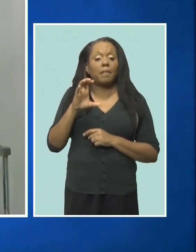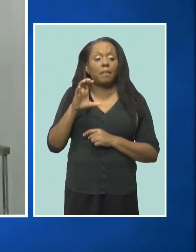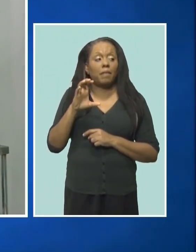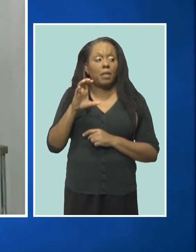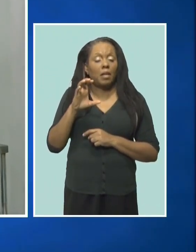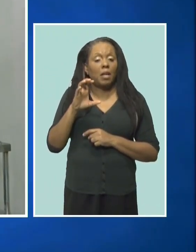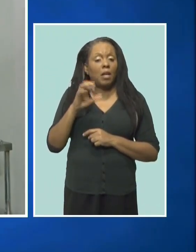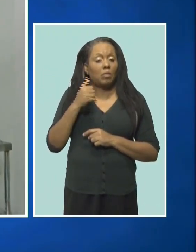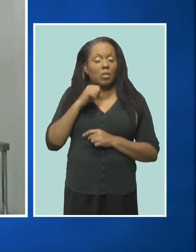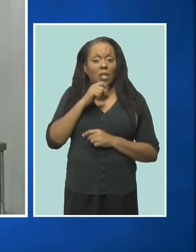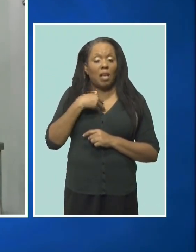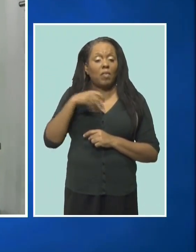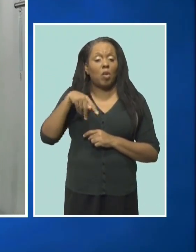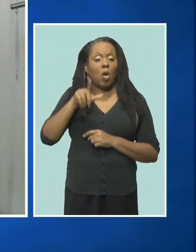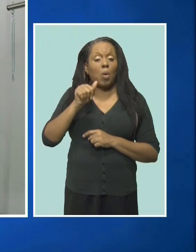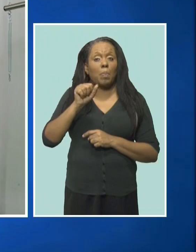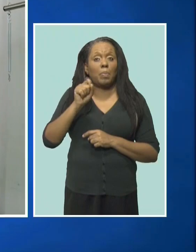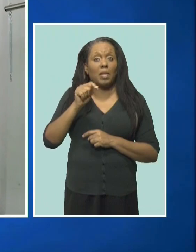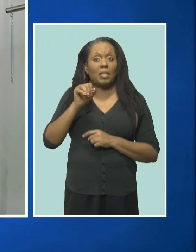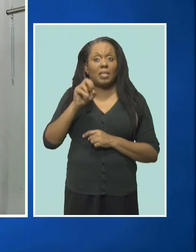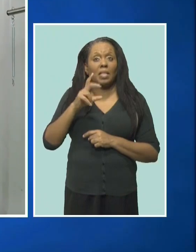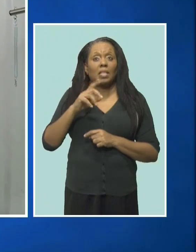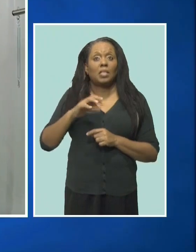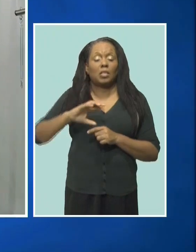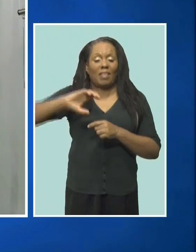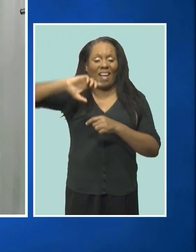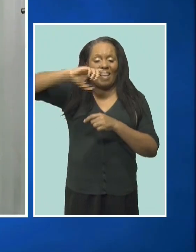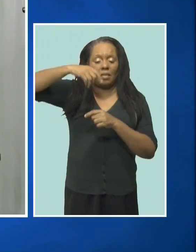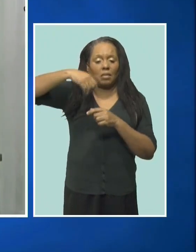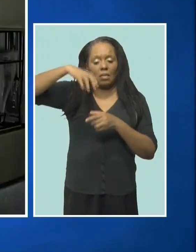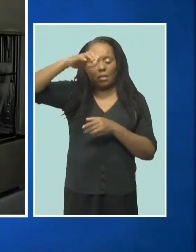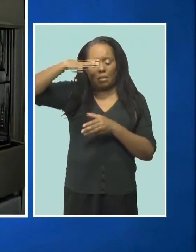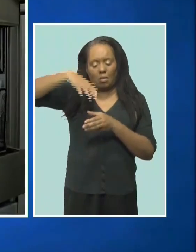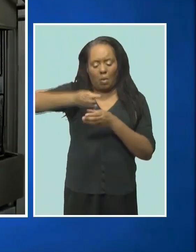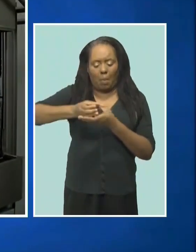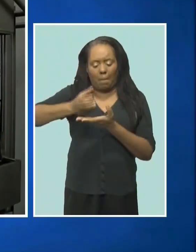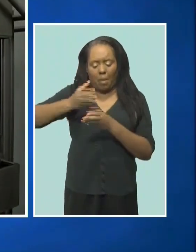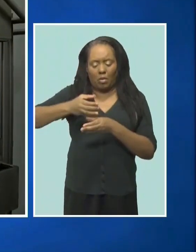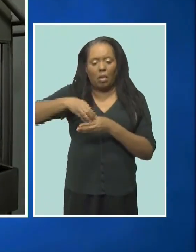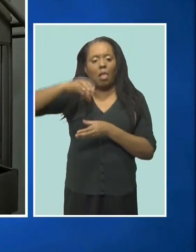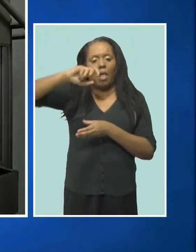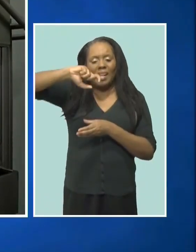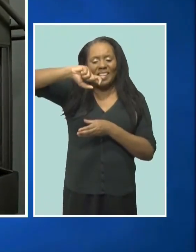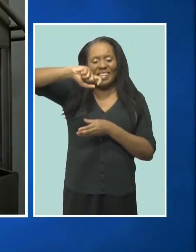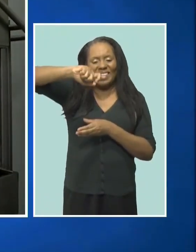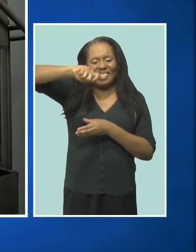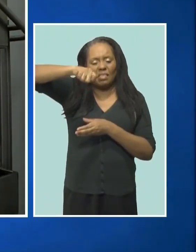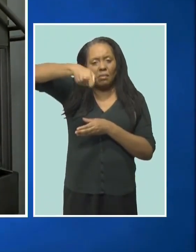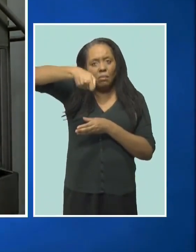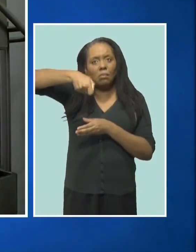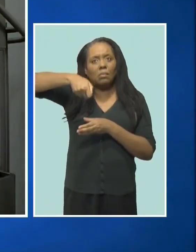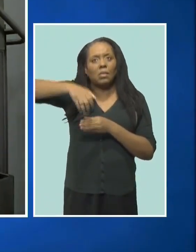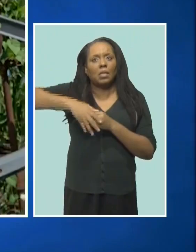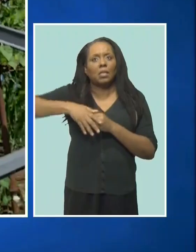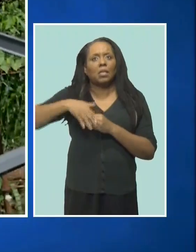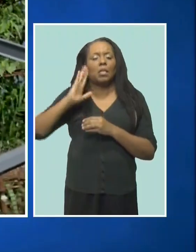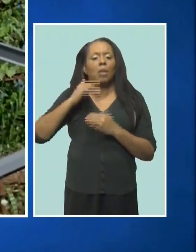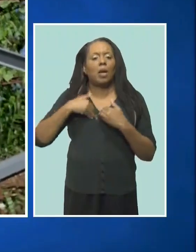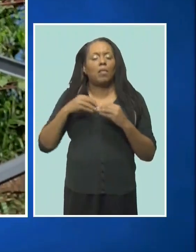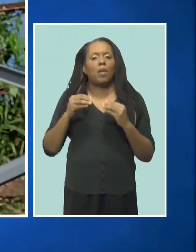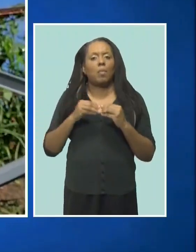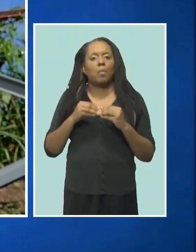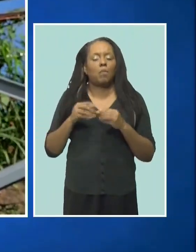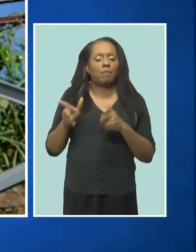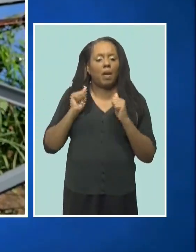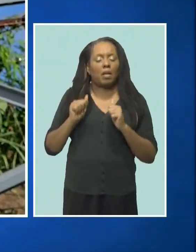which actually crimp the cap directly onto the bottle. An automatic bottling system is in the development plans, and company